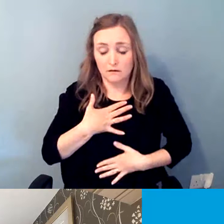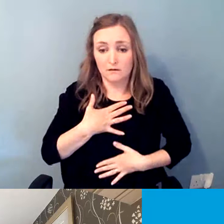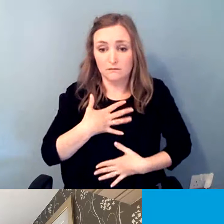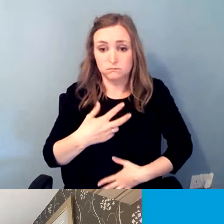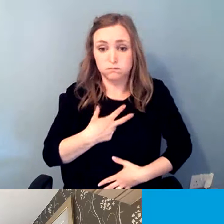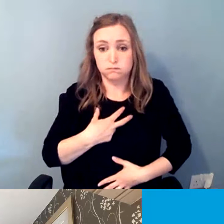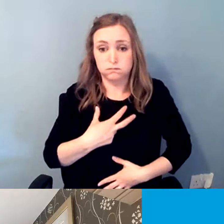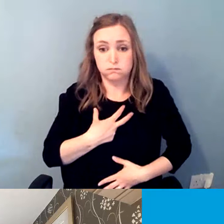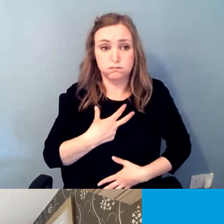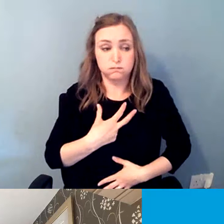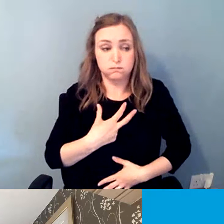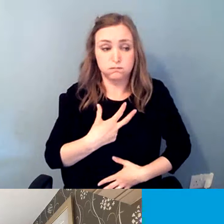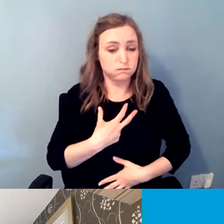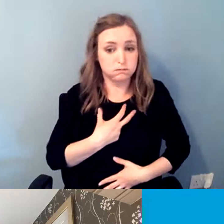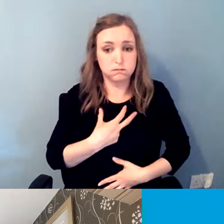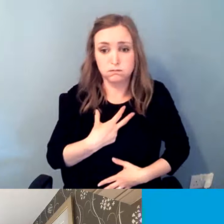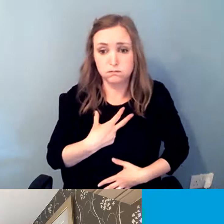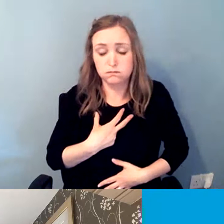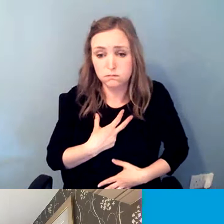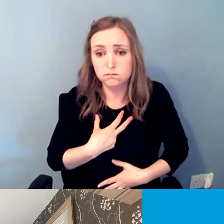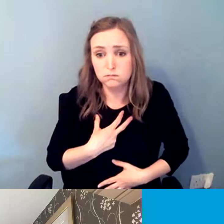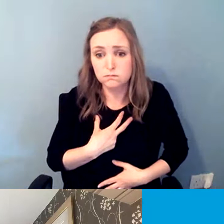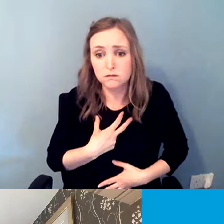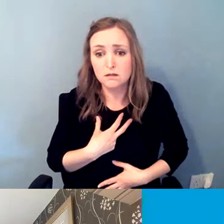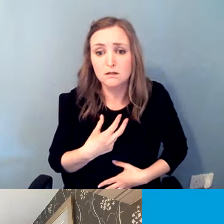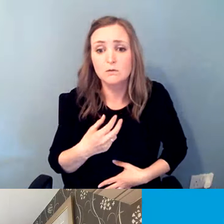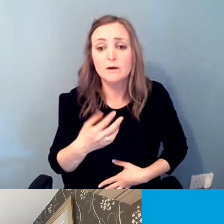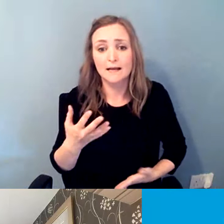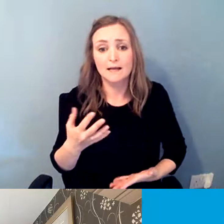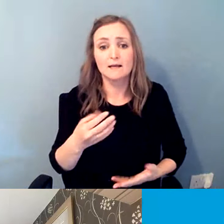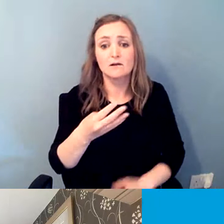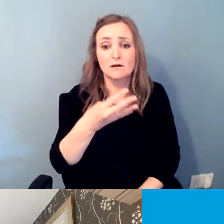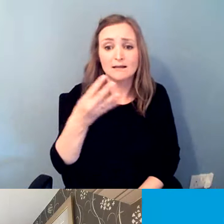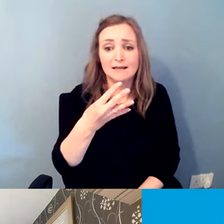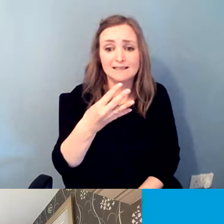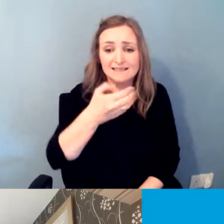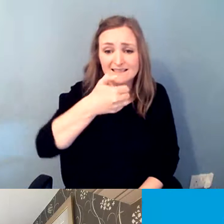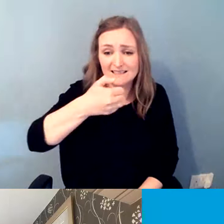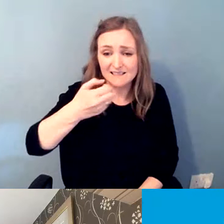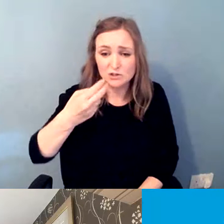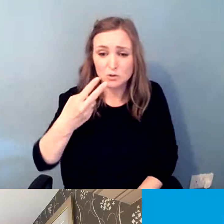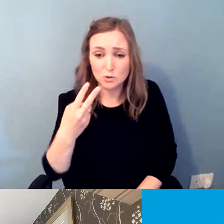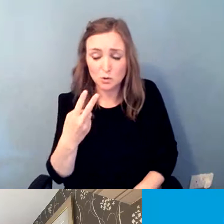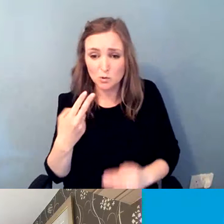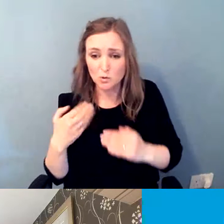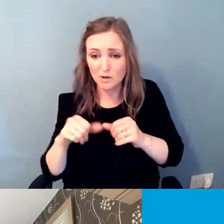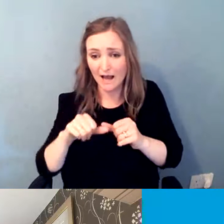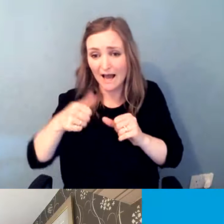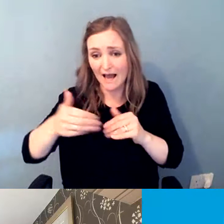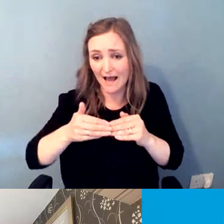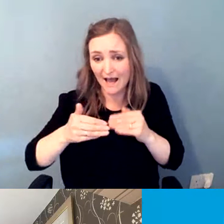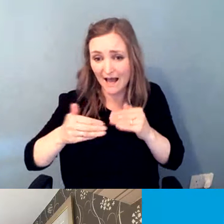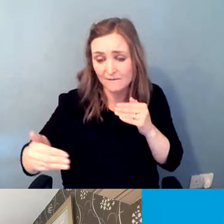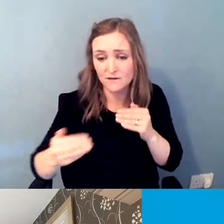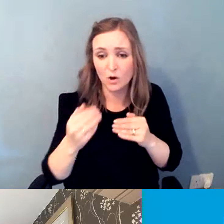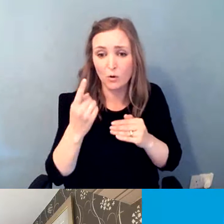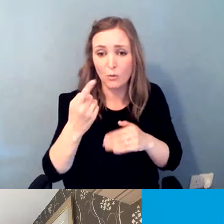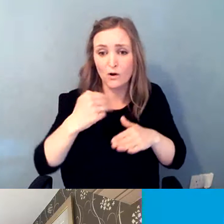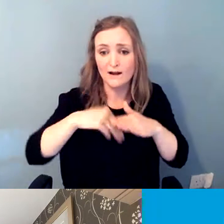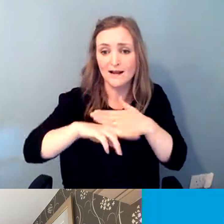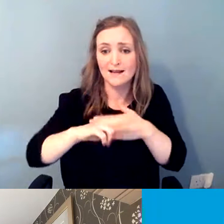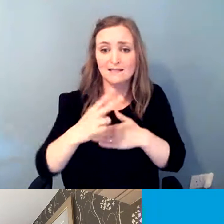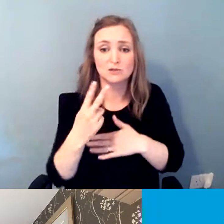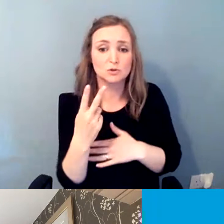after 1962, 1 in 2 people will get at least one cancer in their lifetime. We should start considering it like a chronic disease,